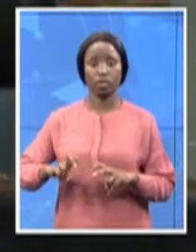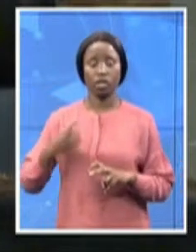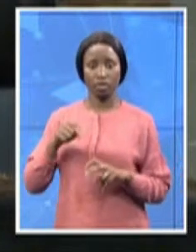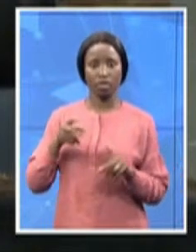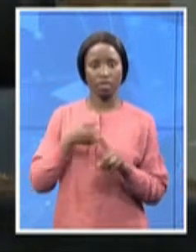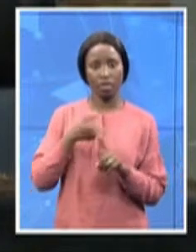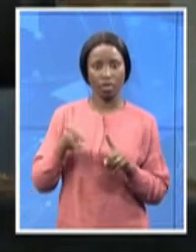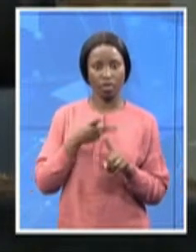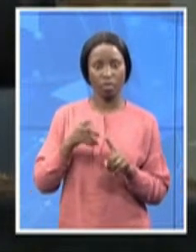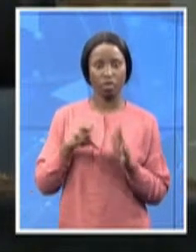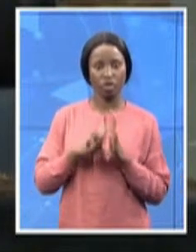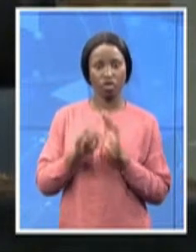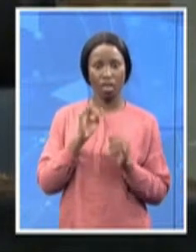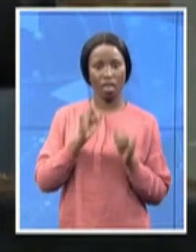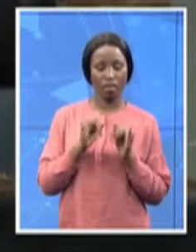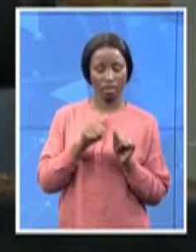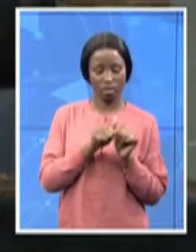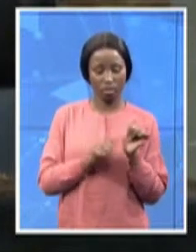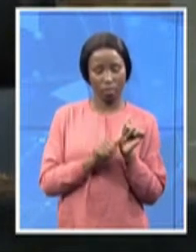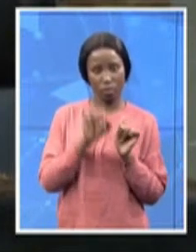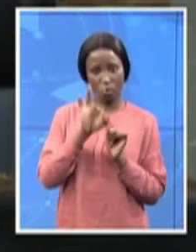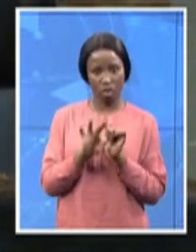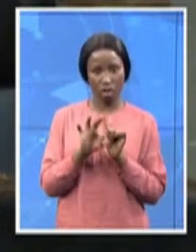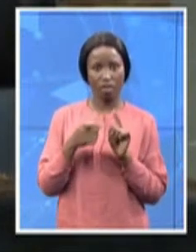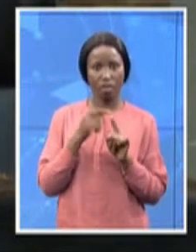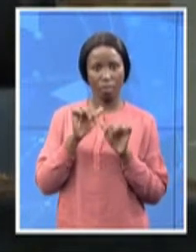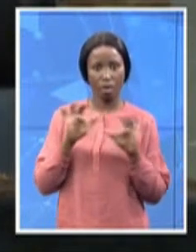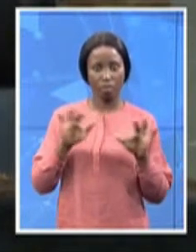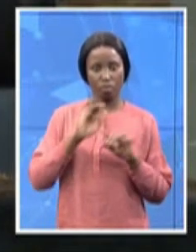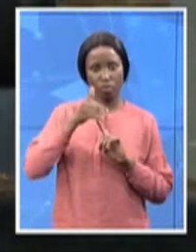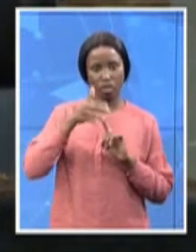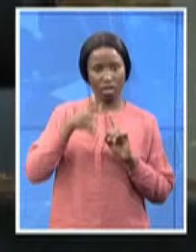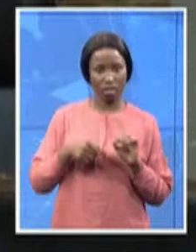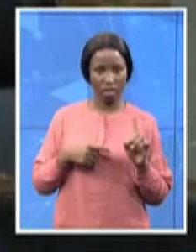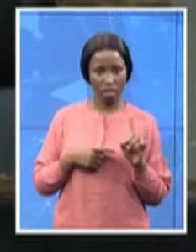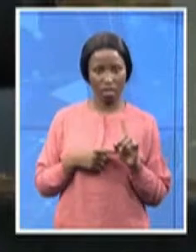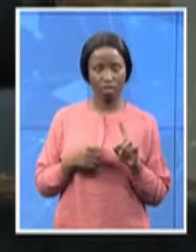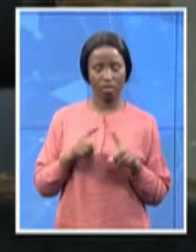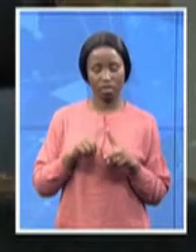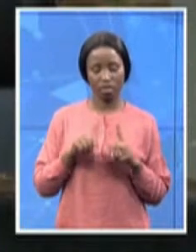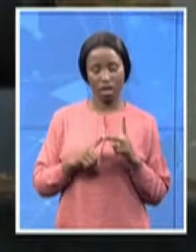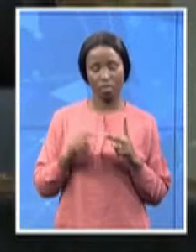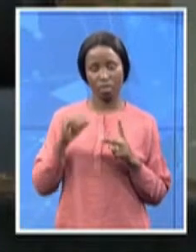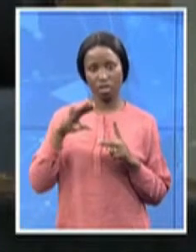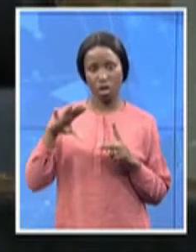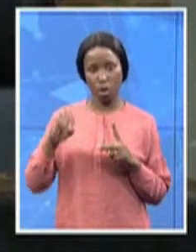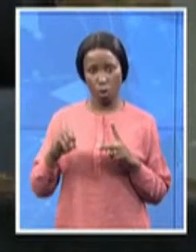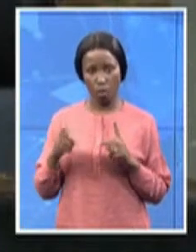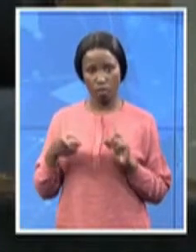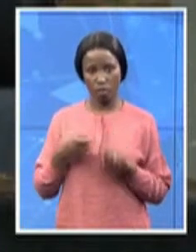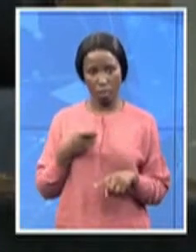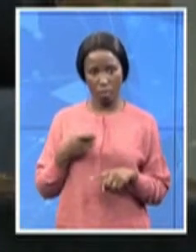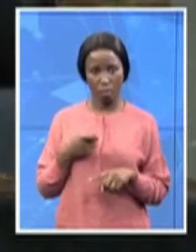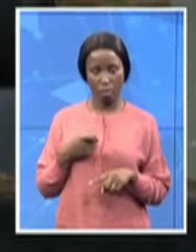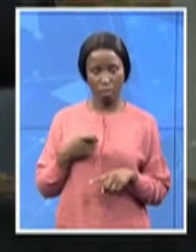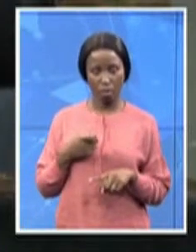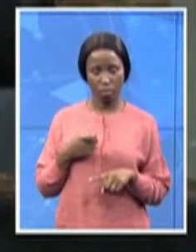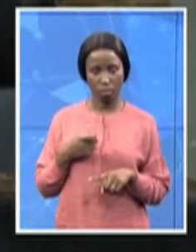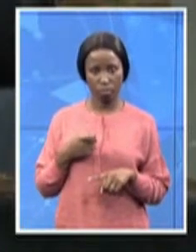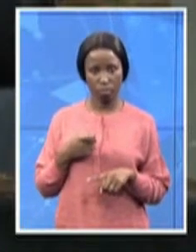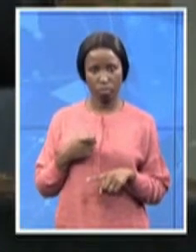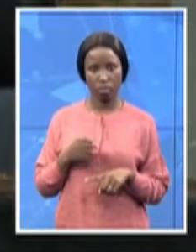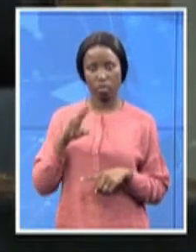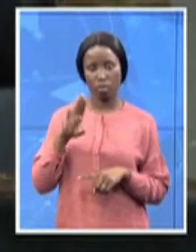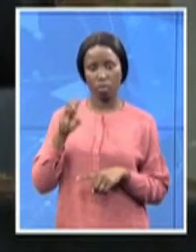the Public Protector Act by the CEO of African Global Operations, who